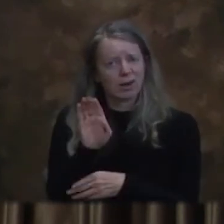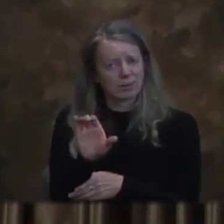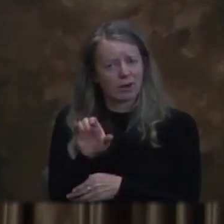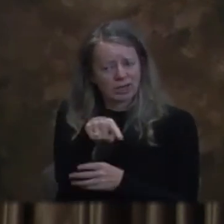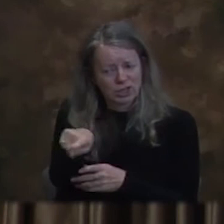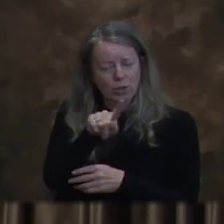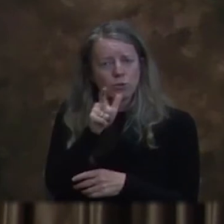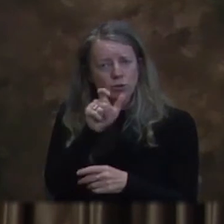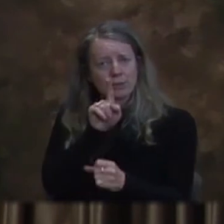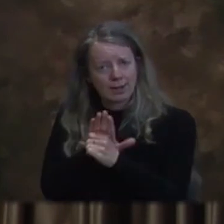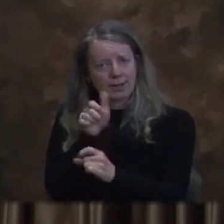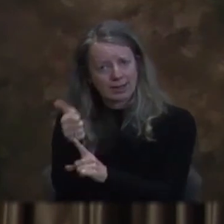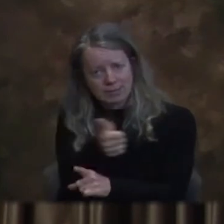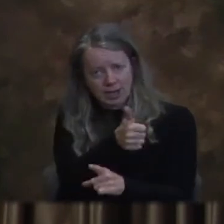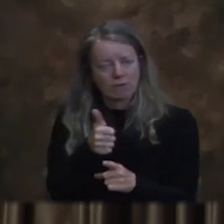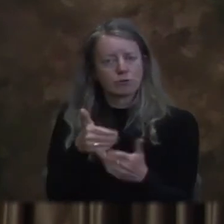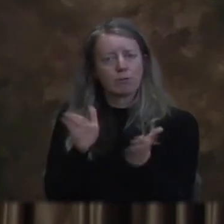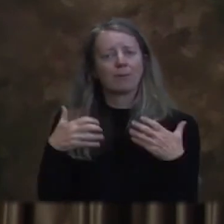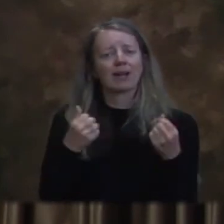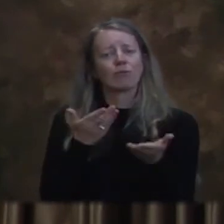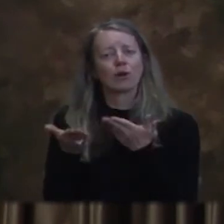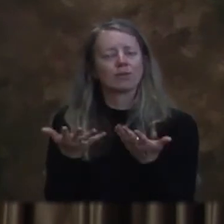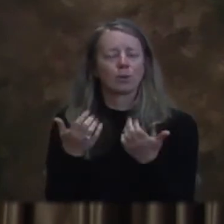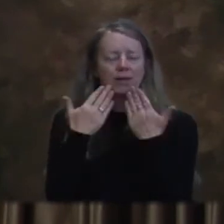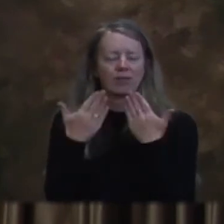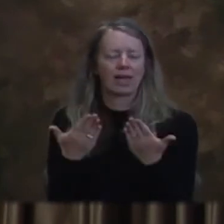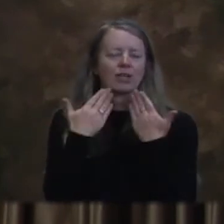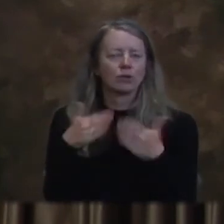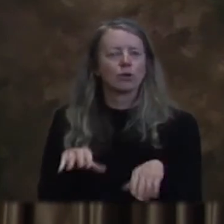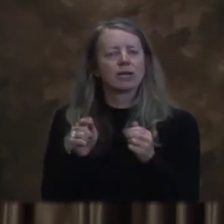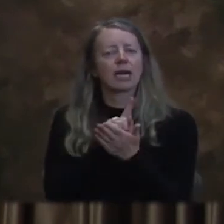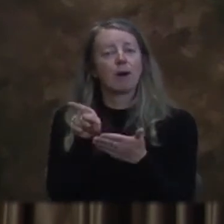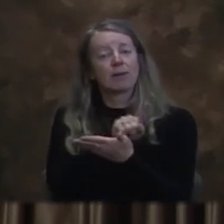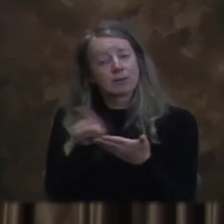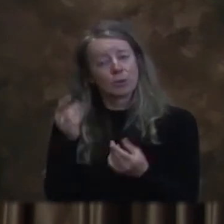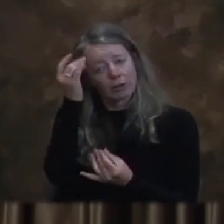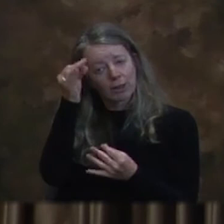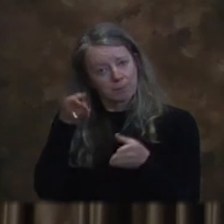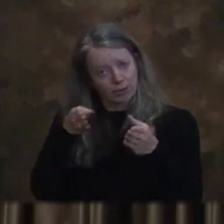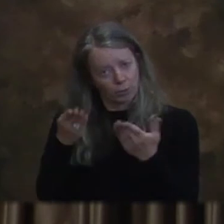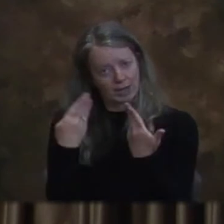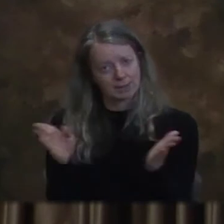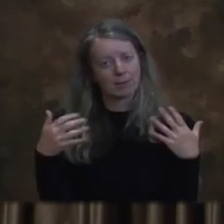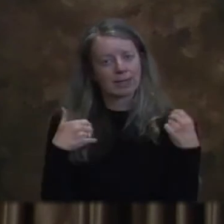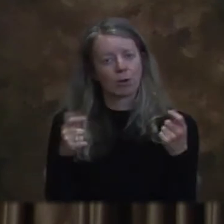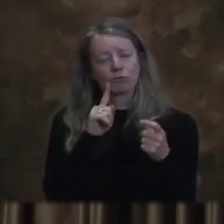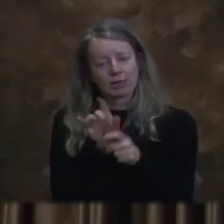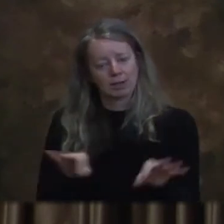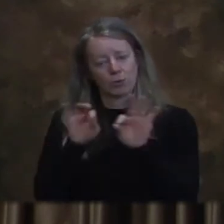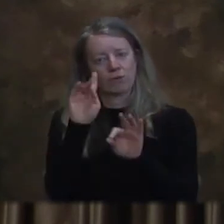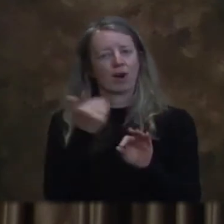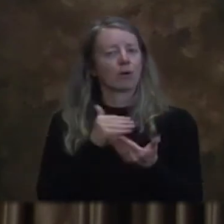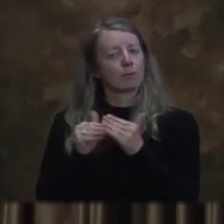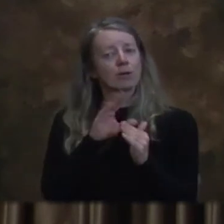health service, I want to thank you. Please take a moment this week to think about the ways that public health is important to our communities and to our